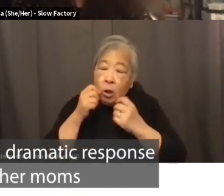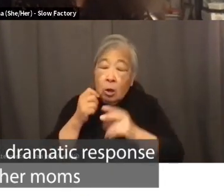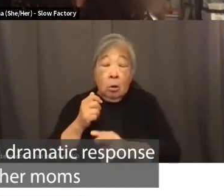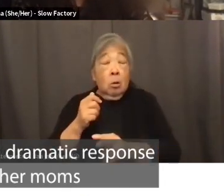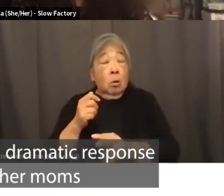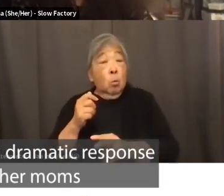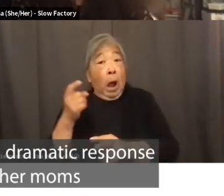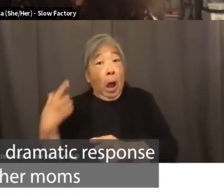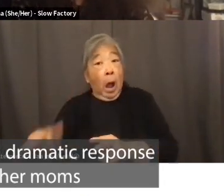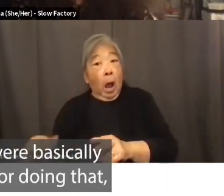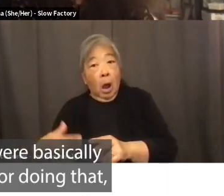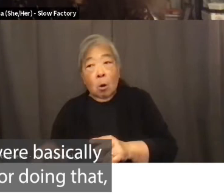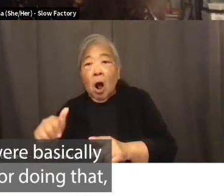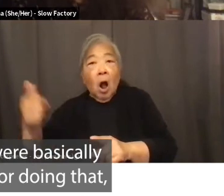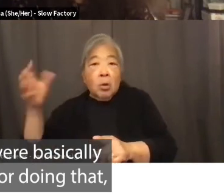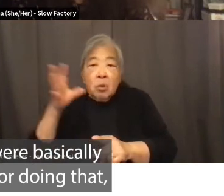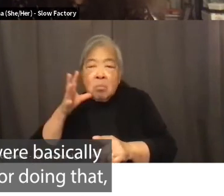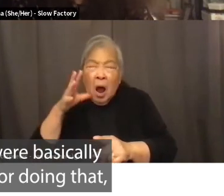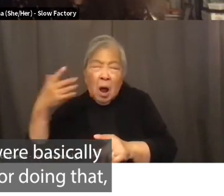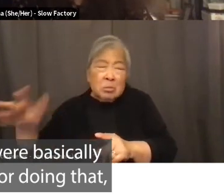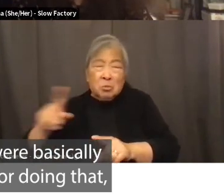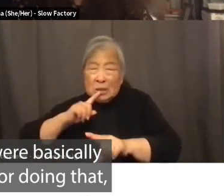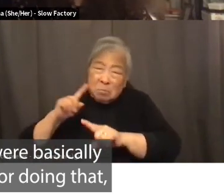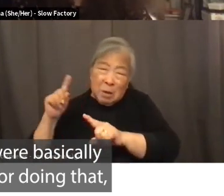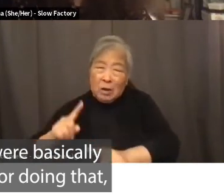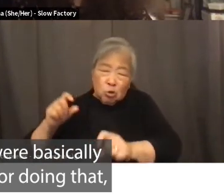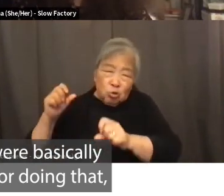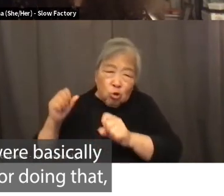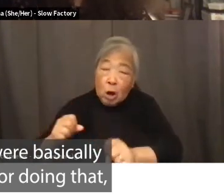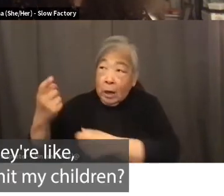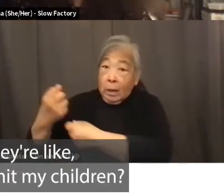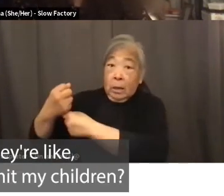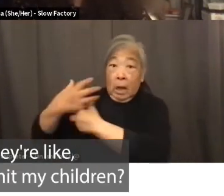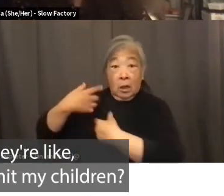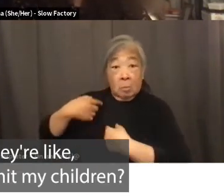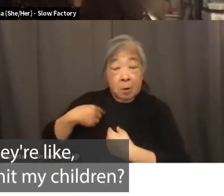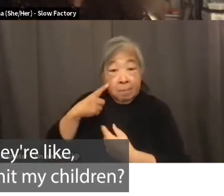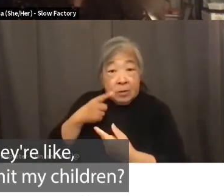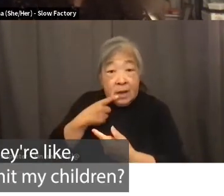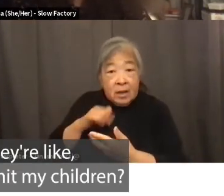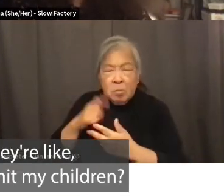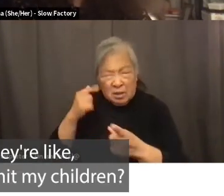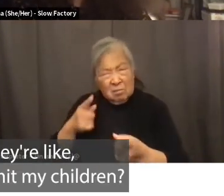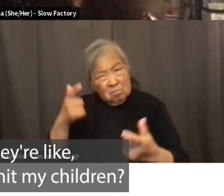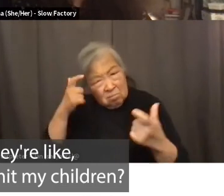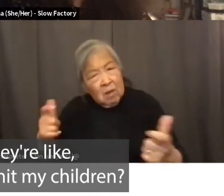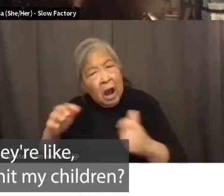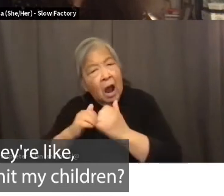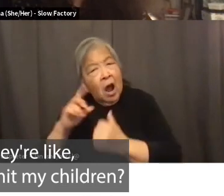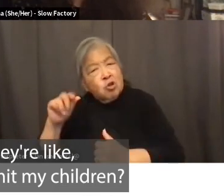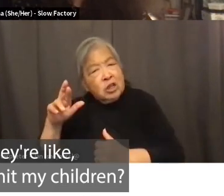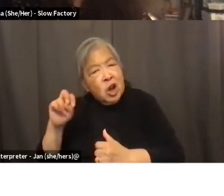dramatic response with the other moms that were basically yelling at me for doing that, because they're like, how dare you limit